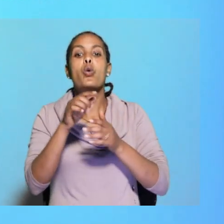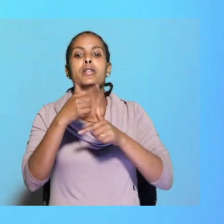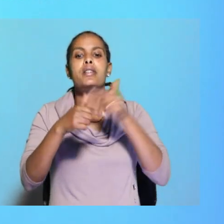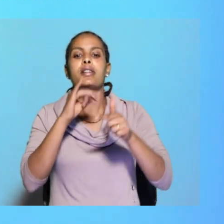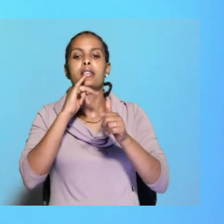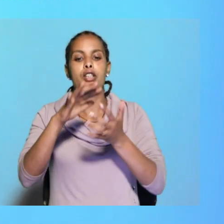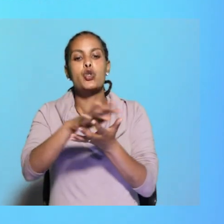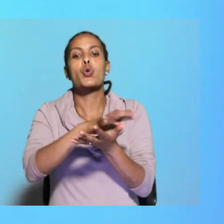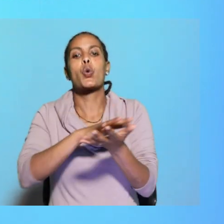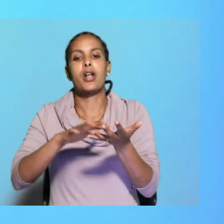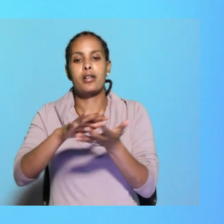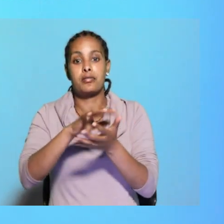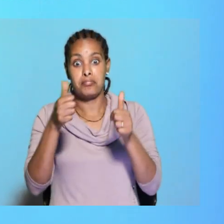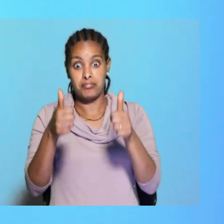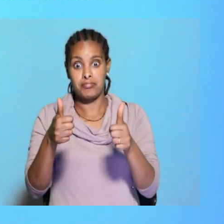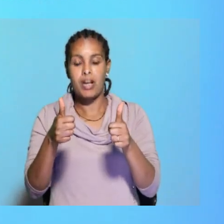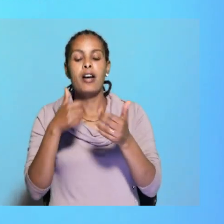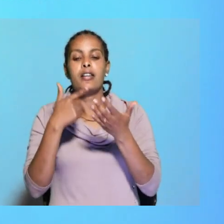is disordered.